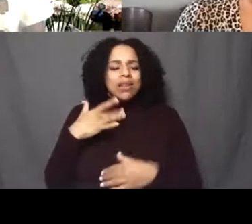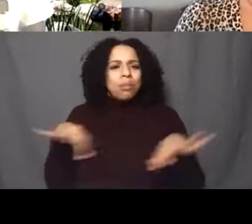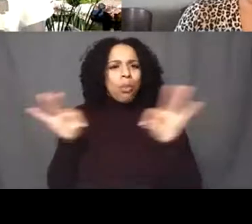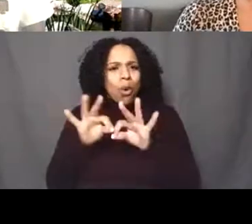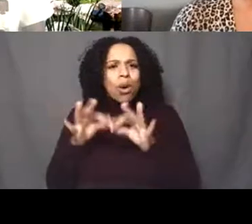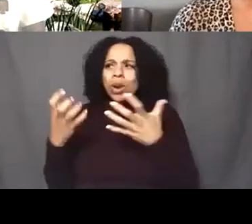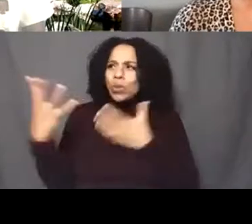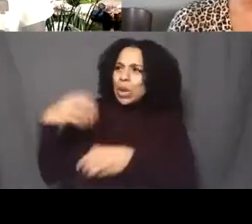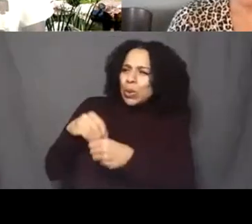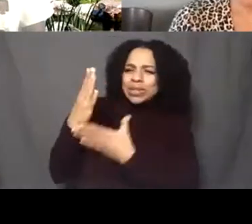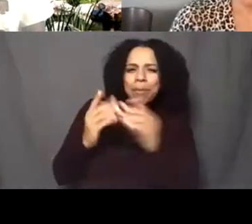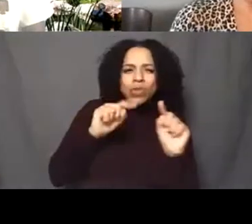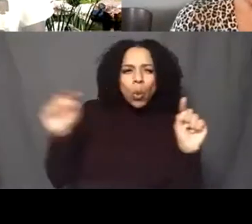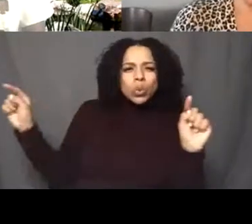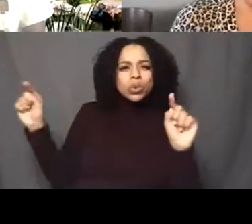poets who